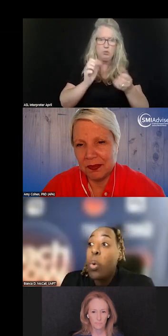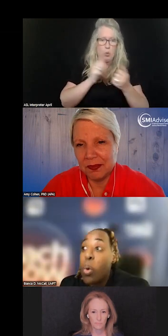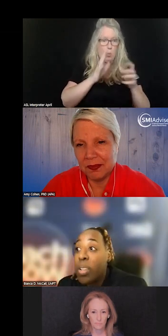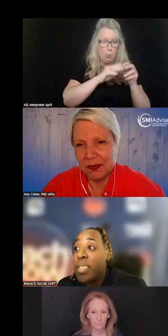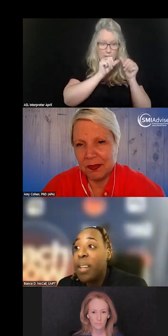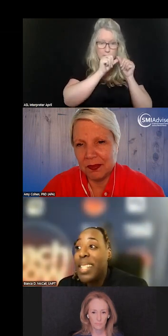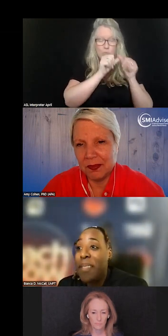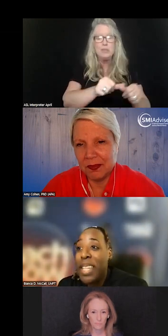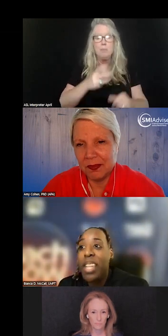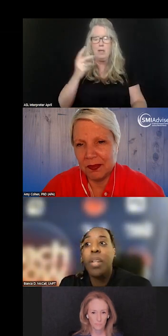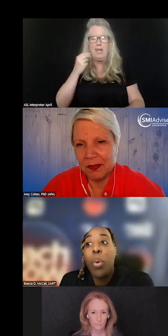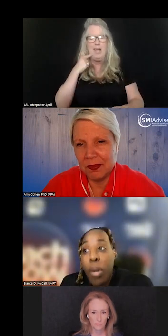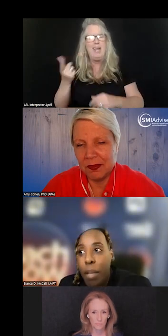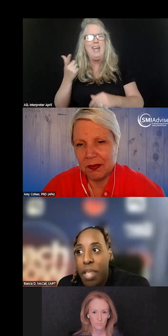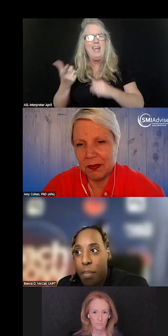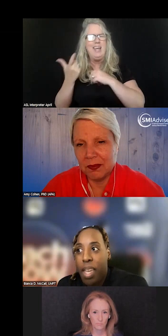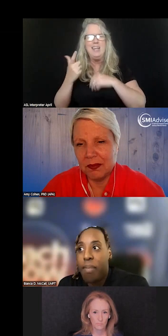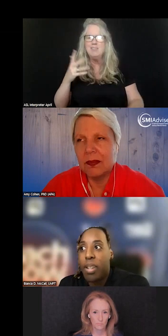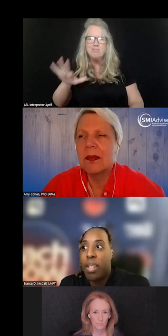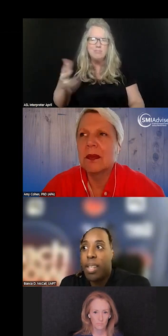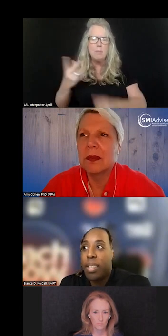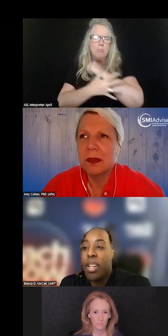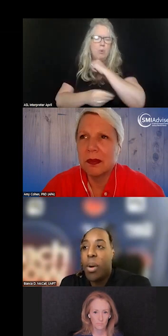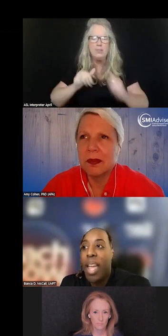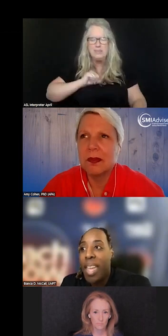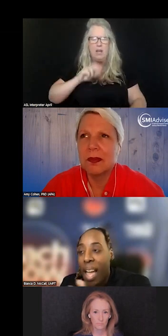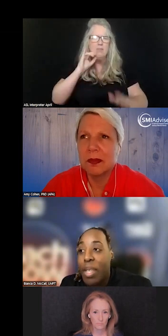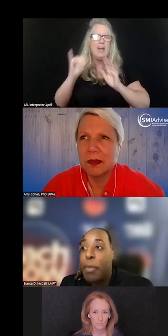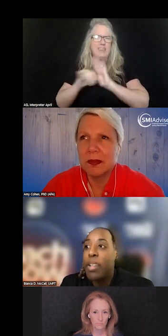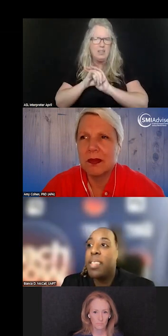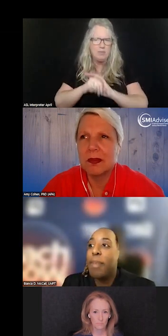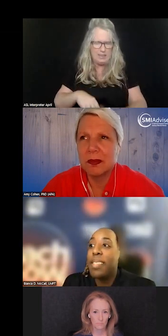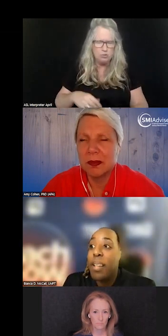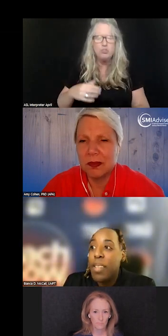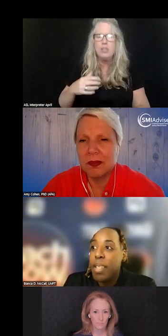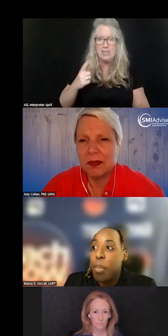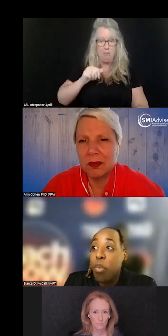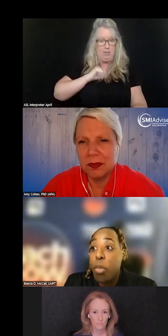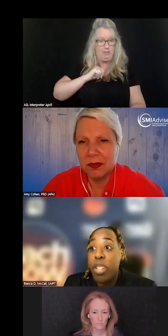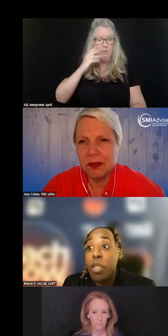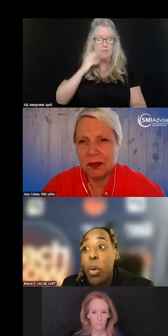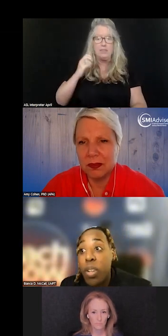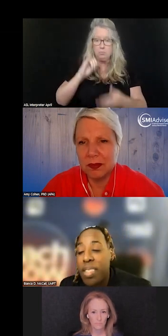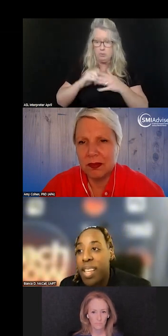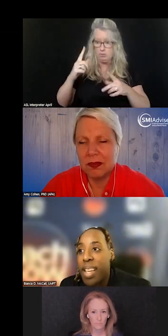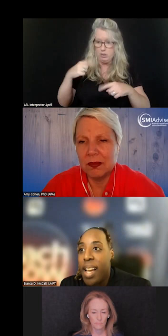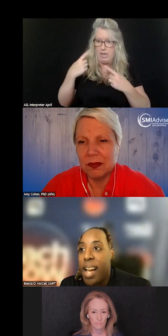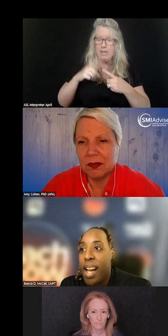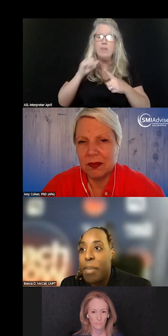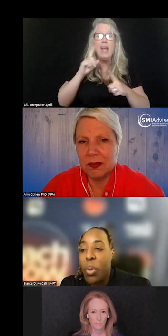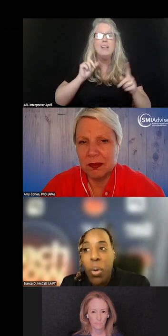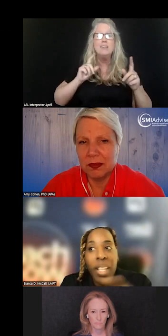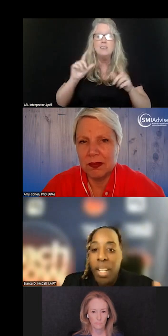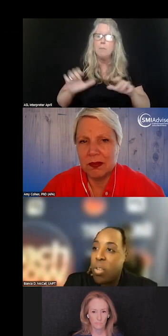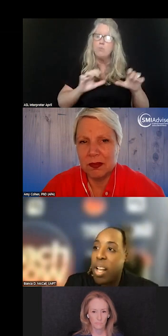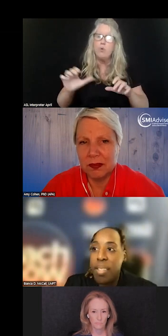and poor self-identification and poor help-seeking behavior. I've experienced this myself as a performer in sports,